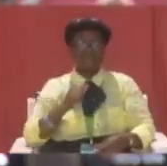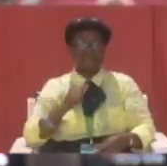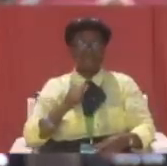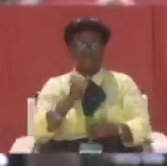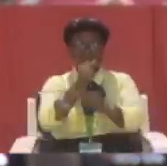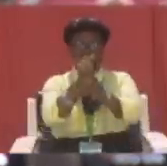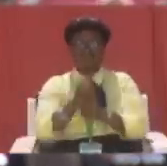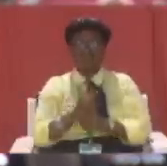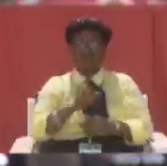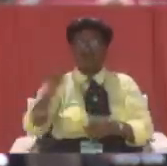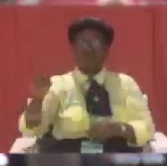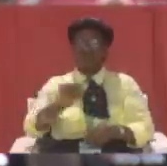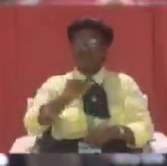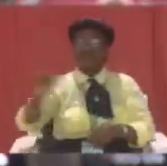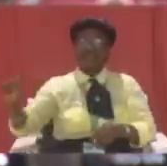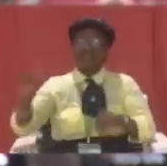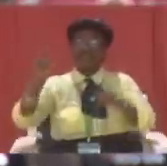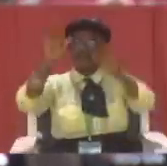receiving a miracle